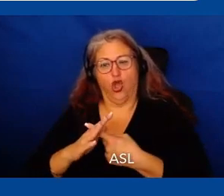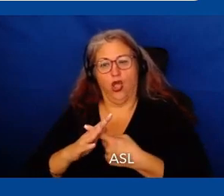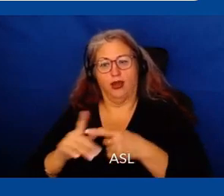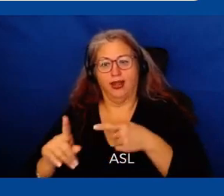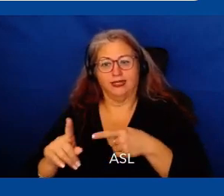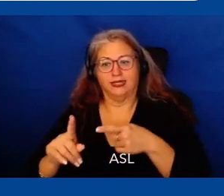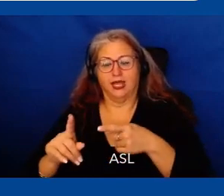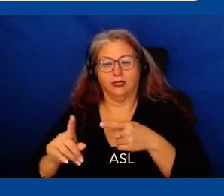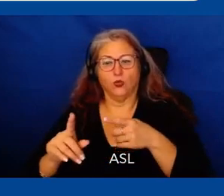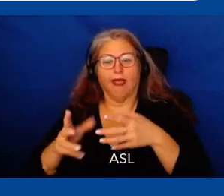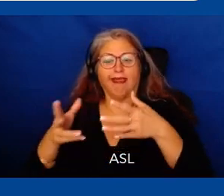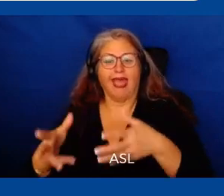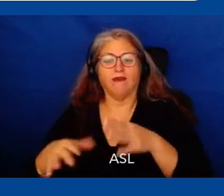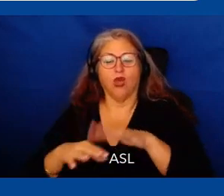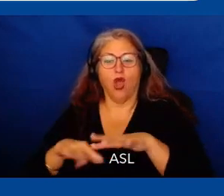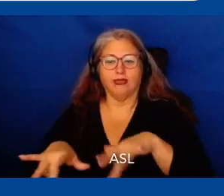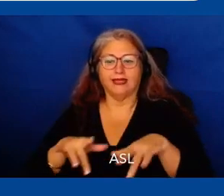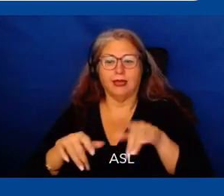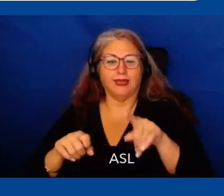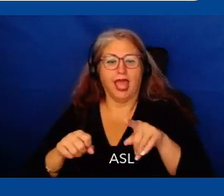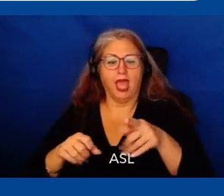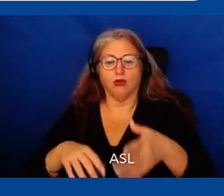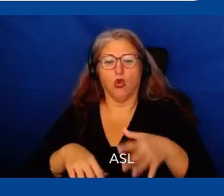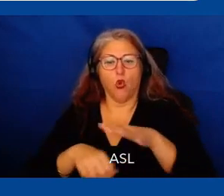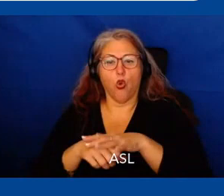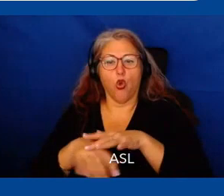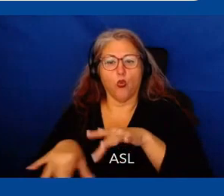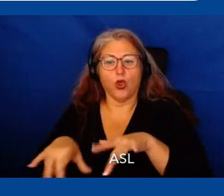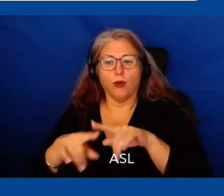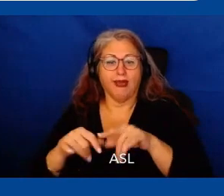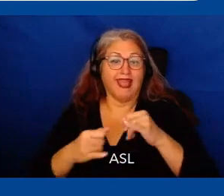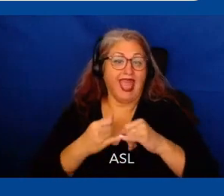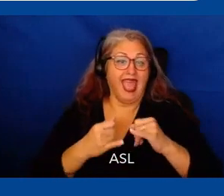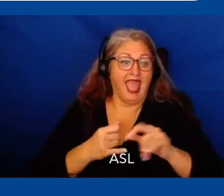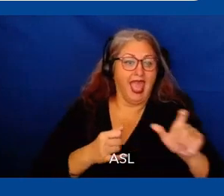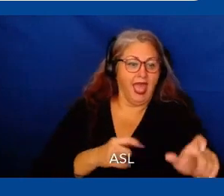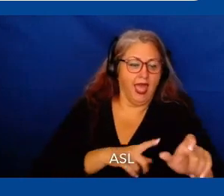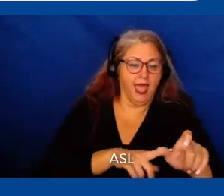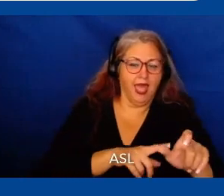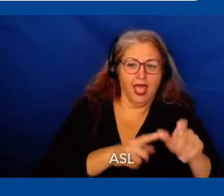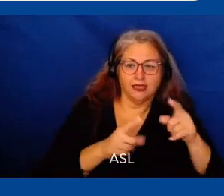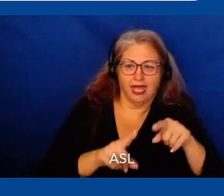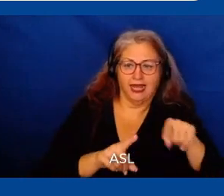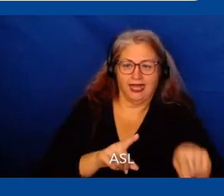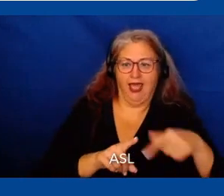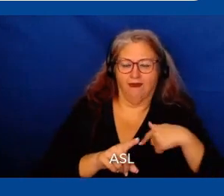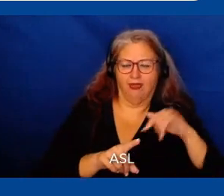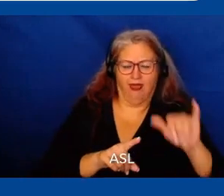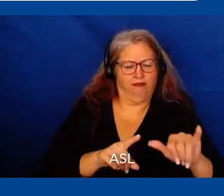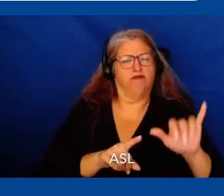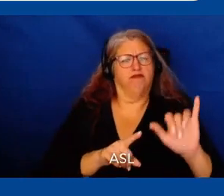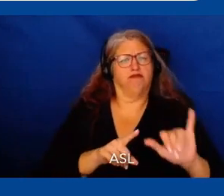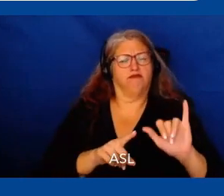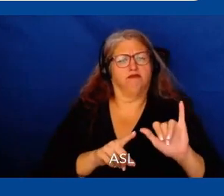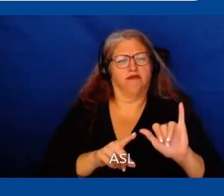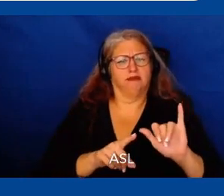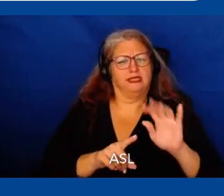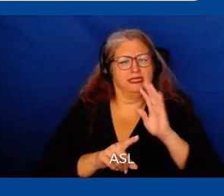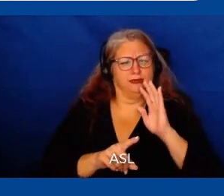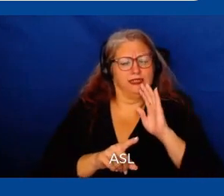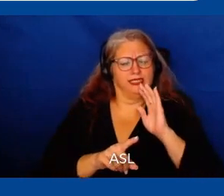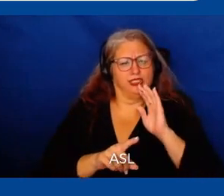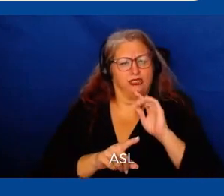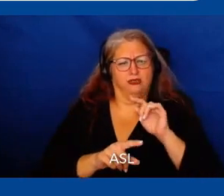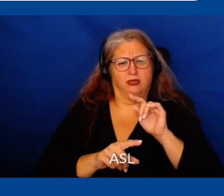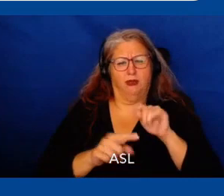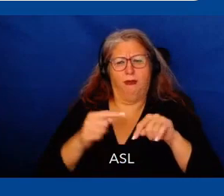left over on a tape that had been recorded over, and at the end of that tape, suddenly there's this backwards speech, and